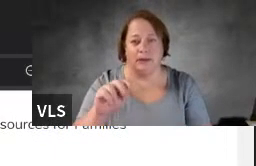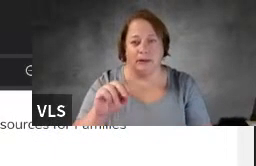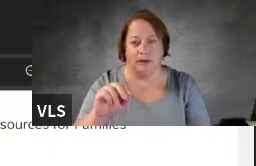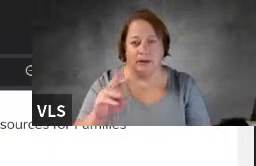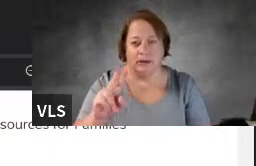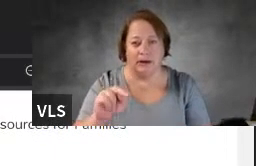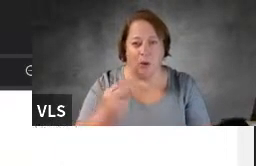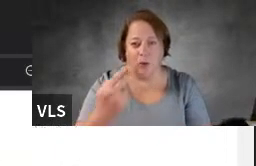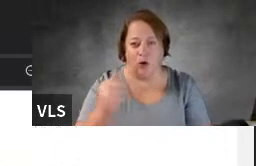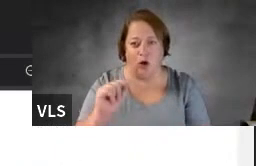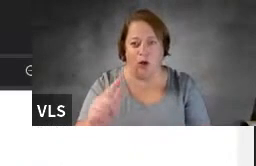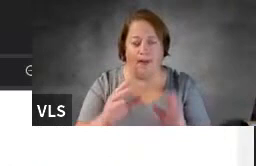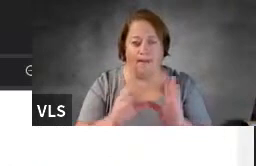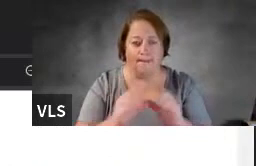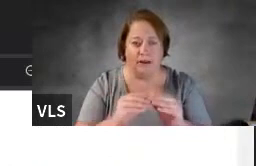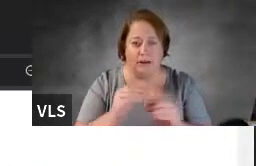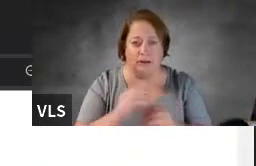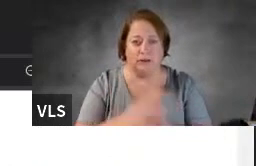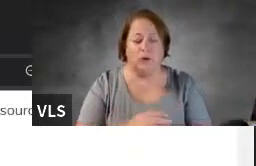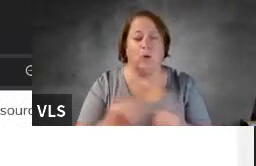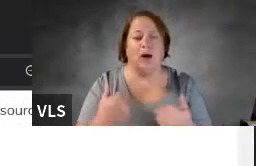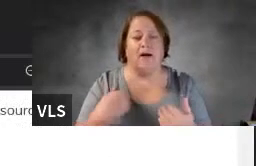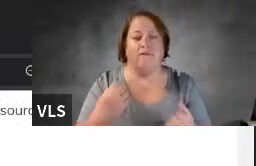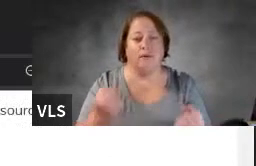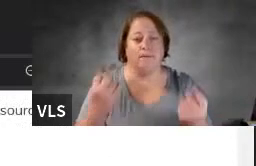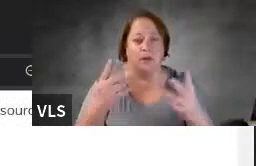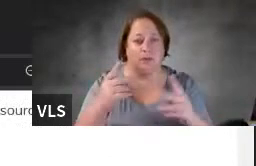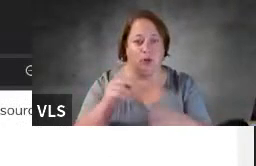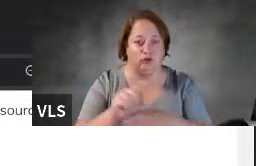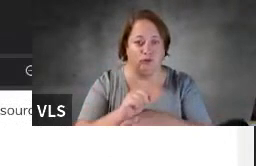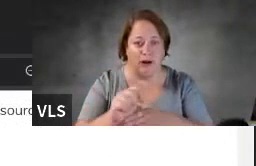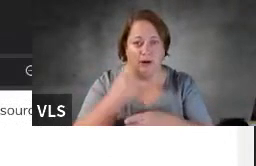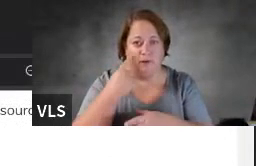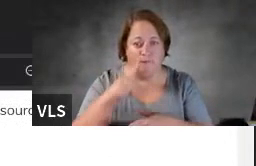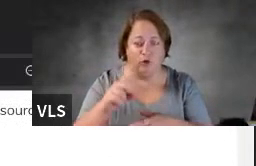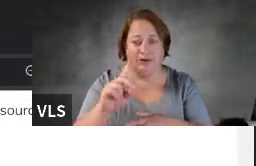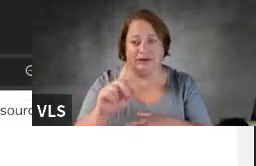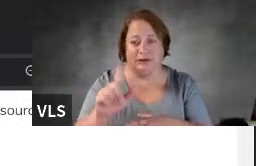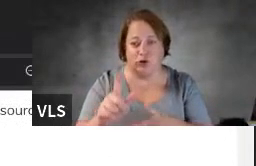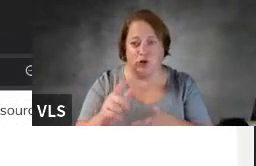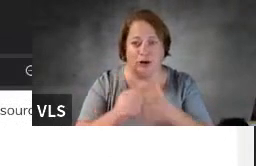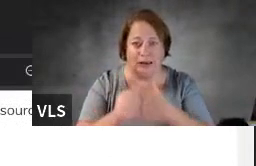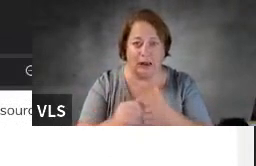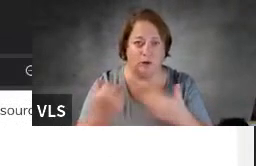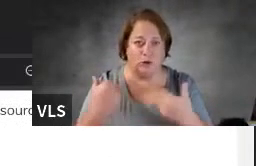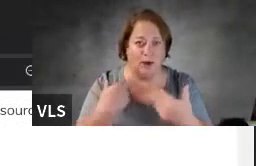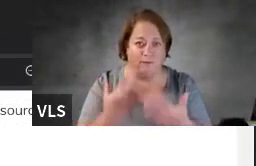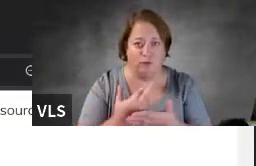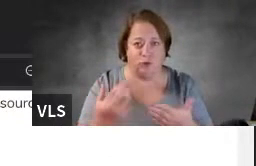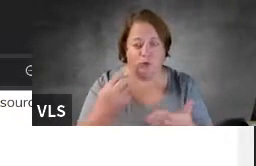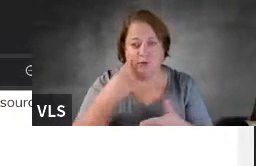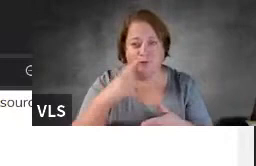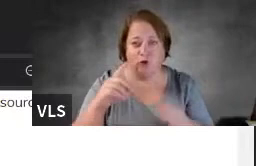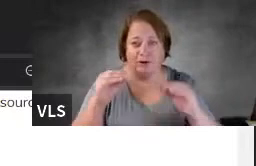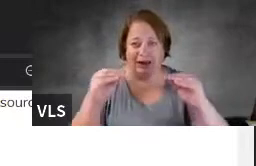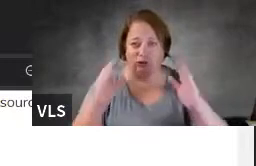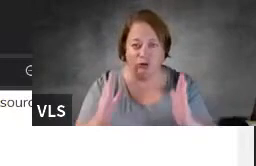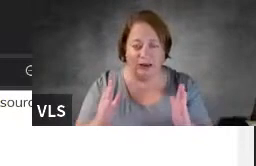few minutes. We have multiple trainings for distance learning guidance, to where you have resources for